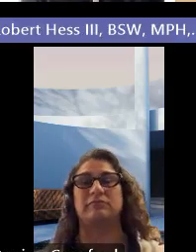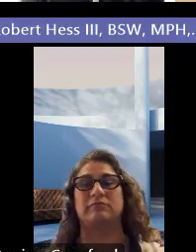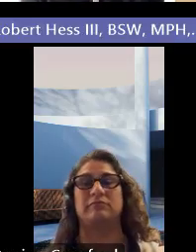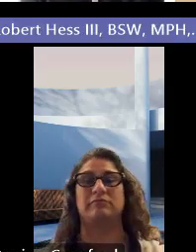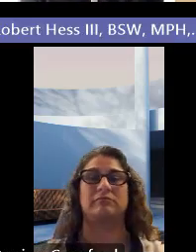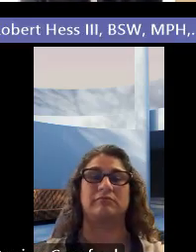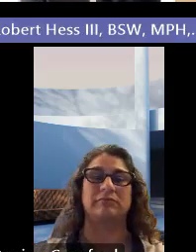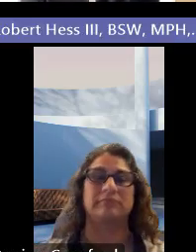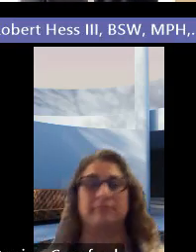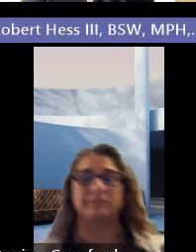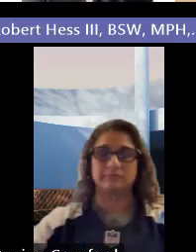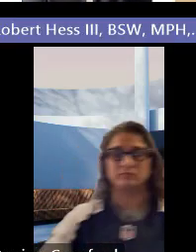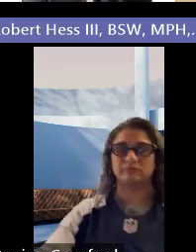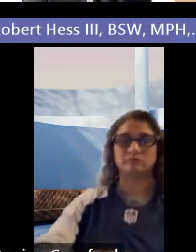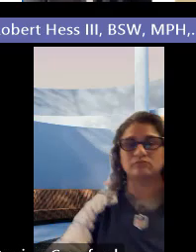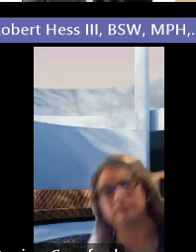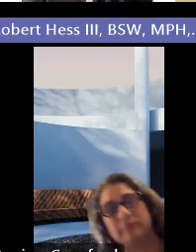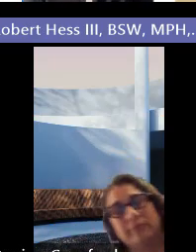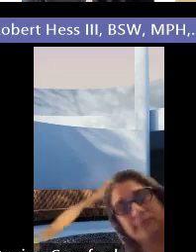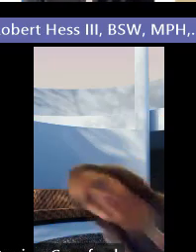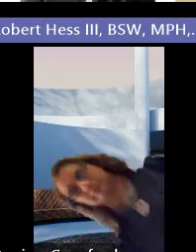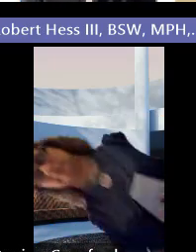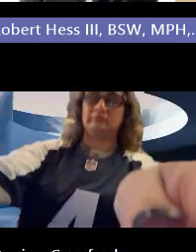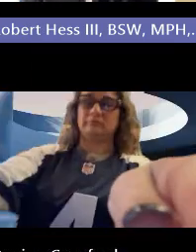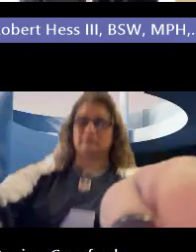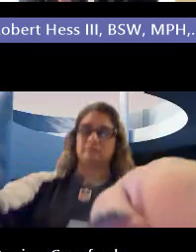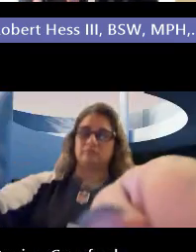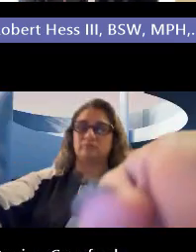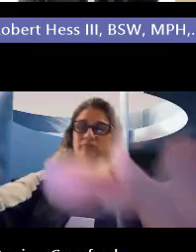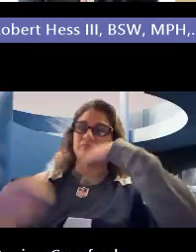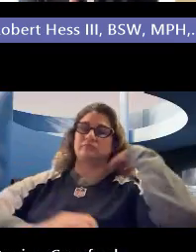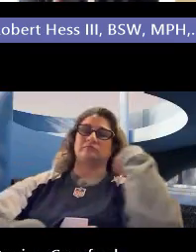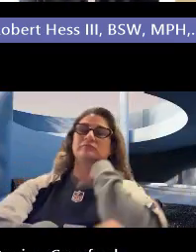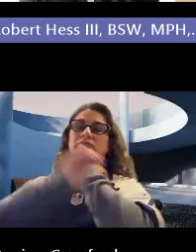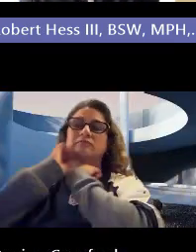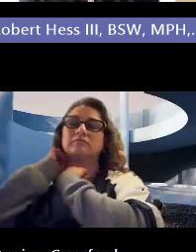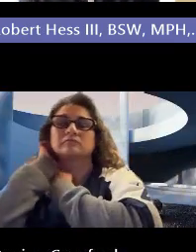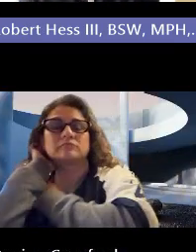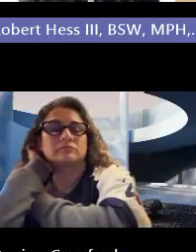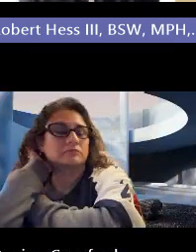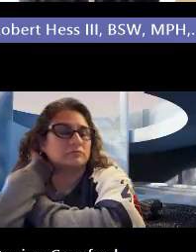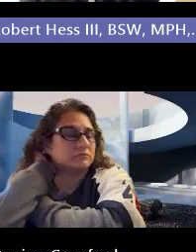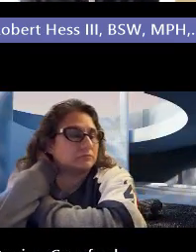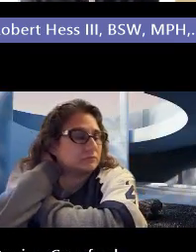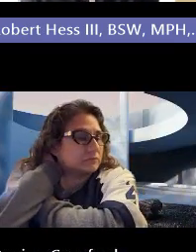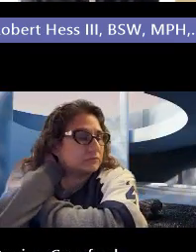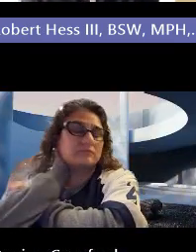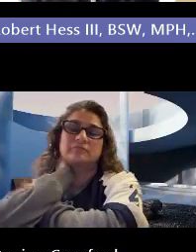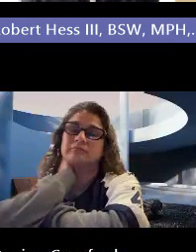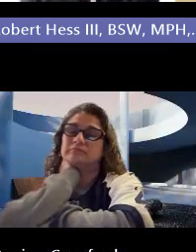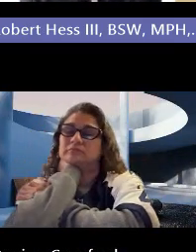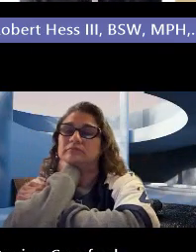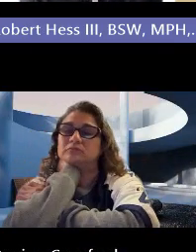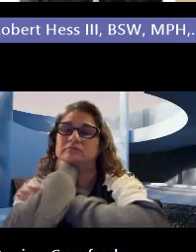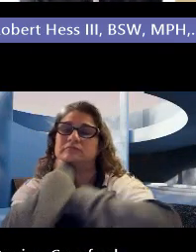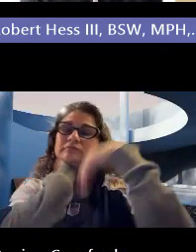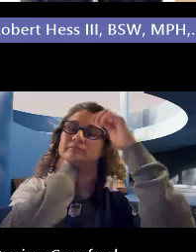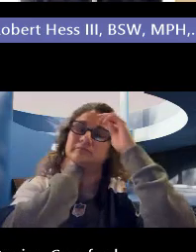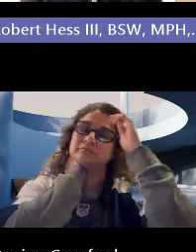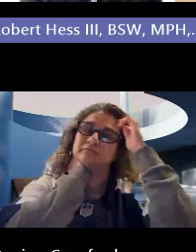So Alexis Santiago, who will be our facilitator, instructor today, is a good friend of